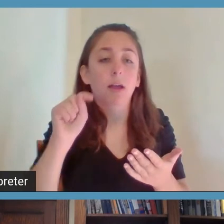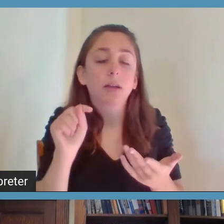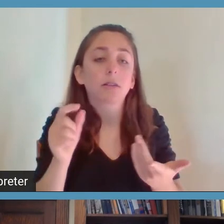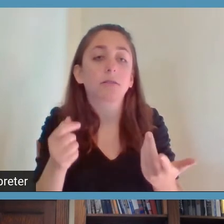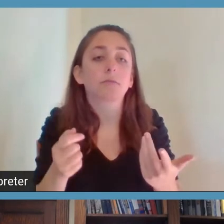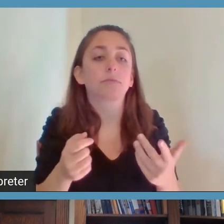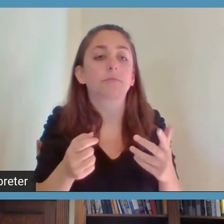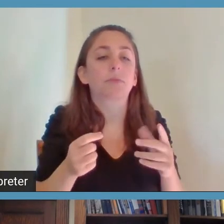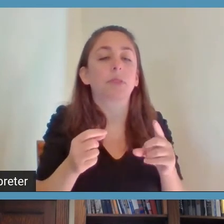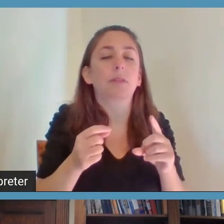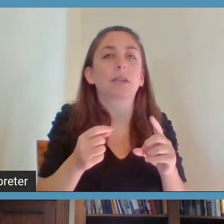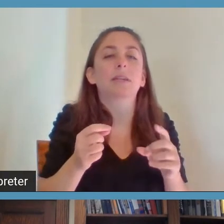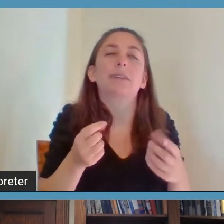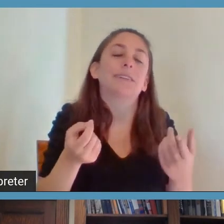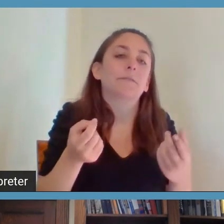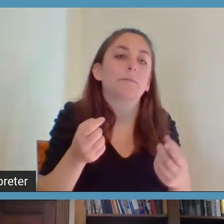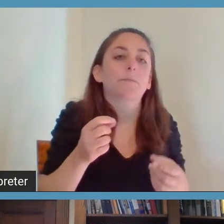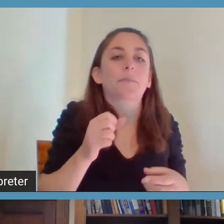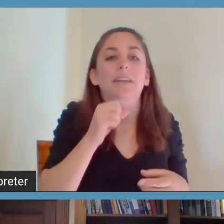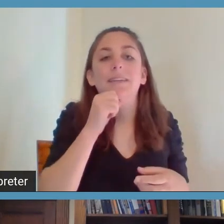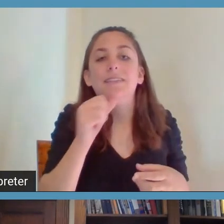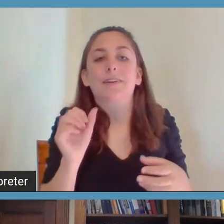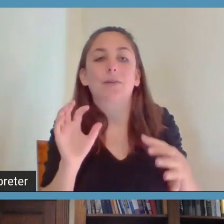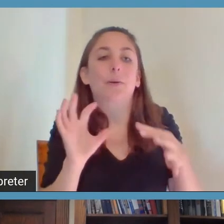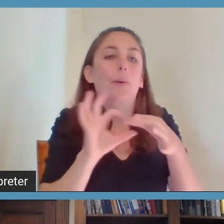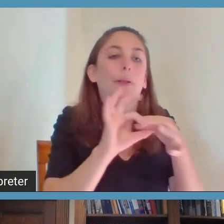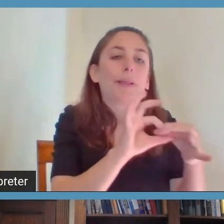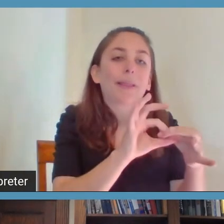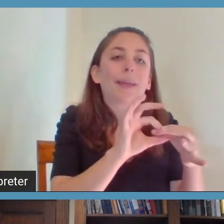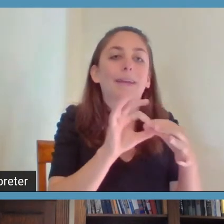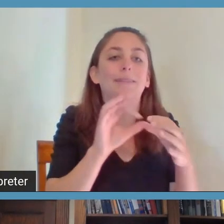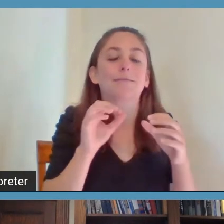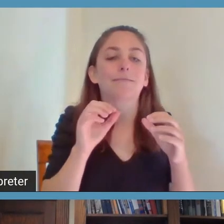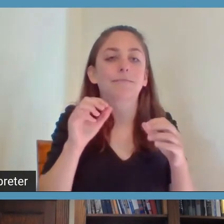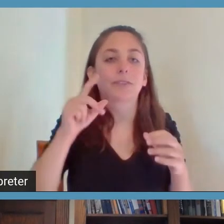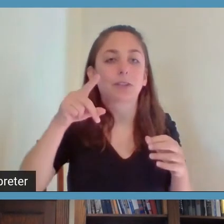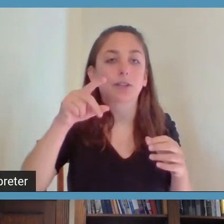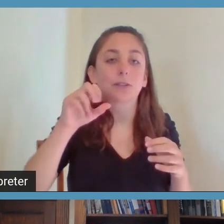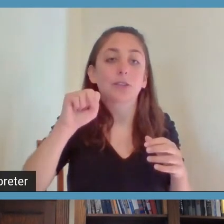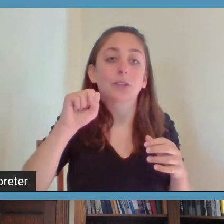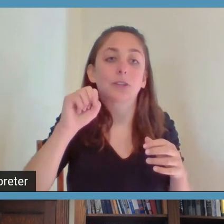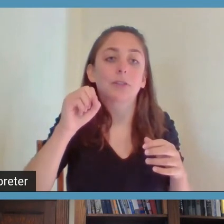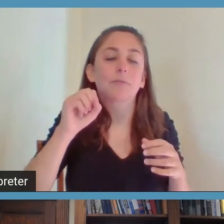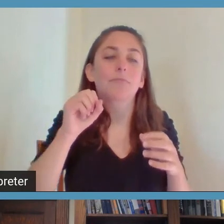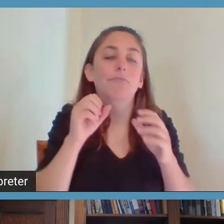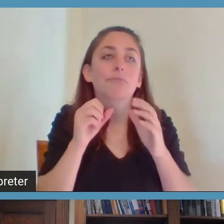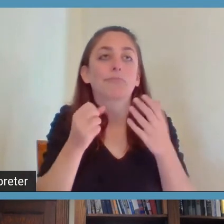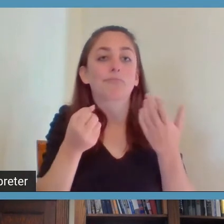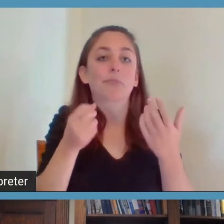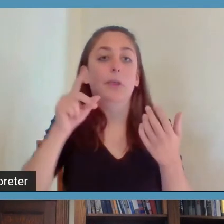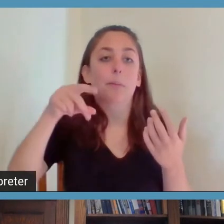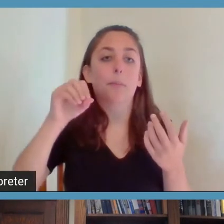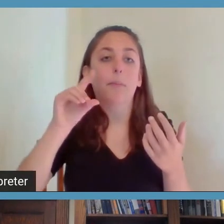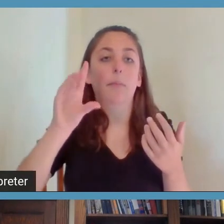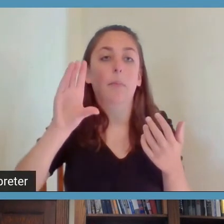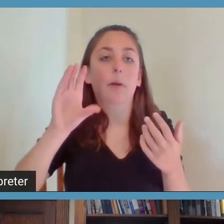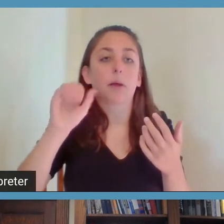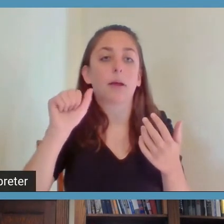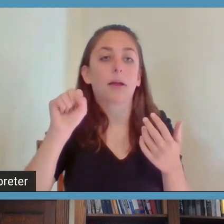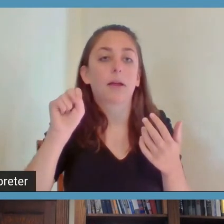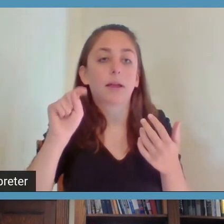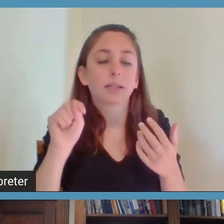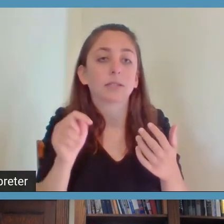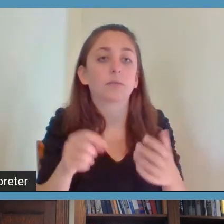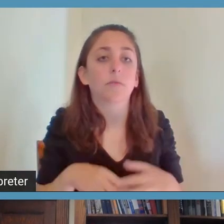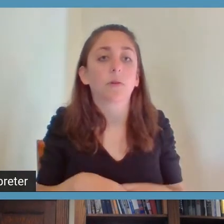fit to the format of the show. That's why we never aired it. But it would be great to be able to go on location and to experience things